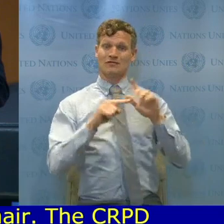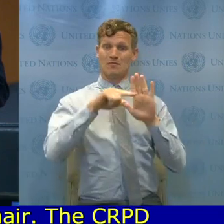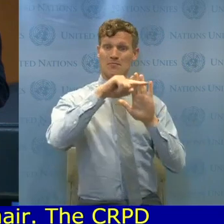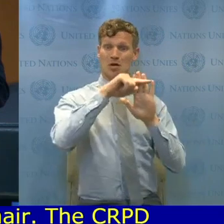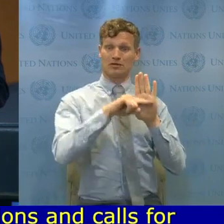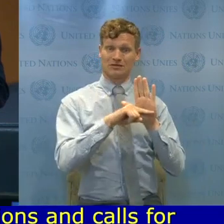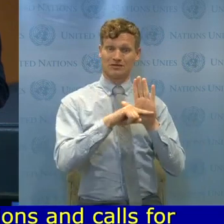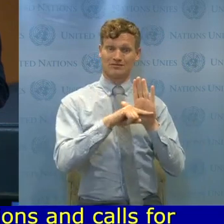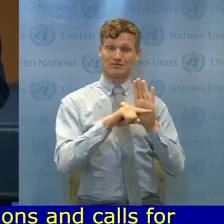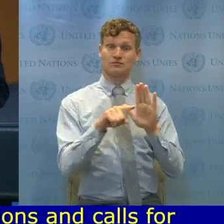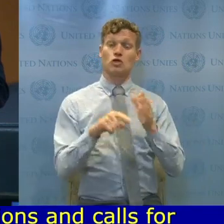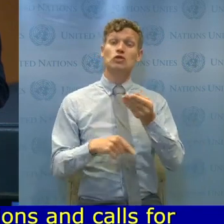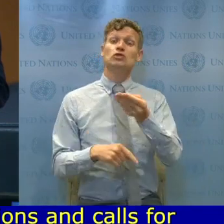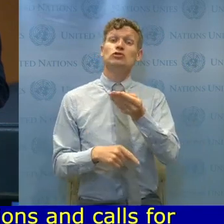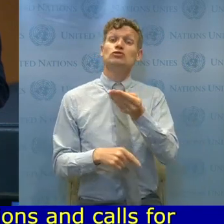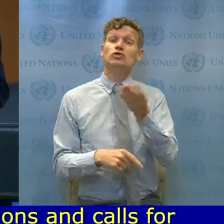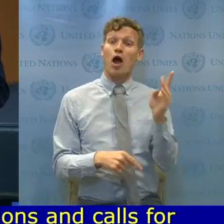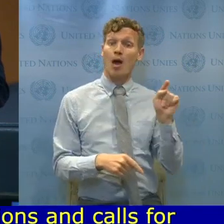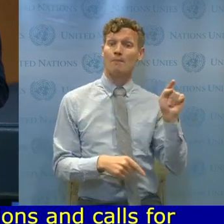delegates for